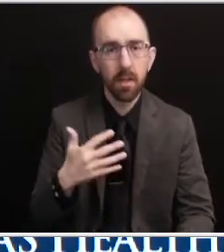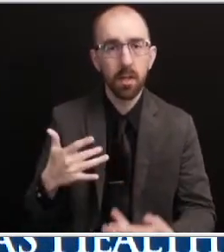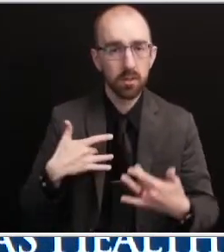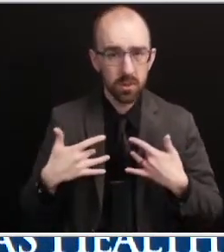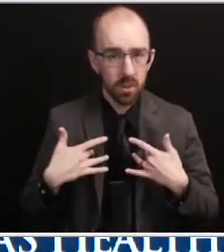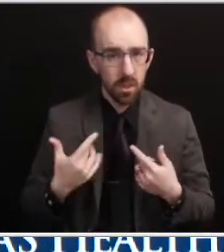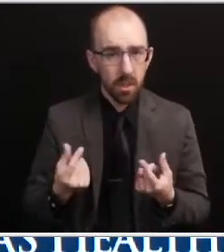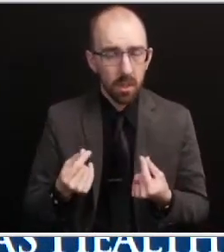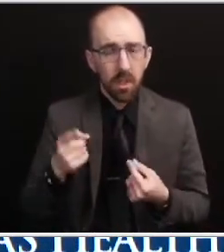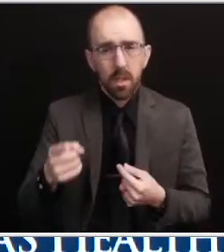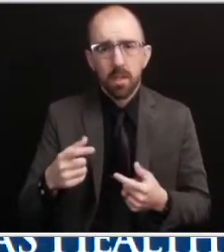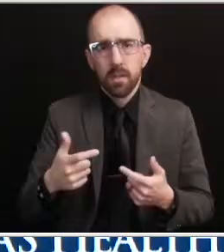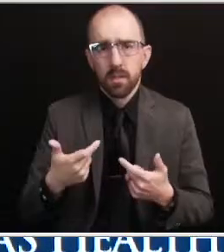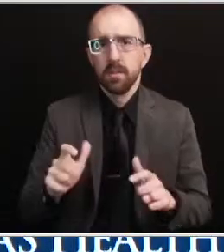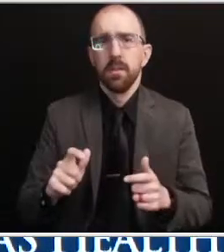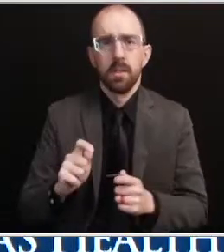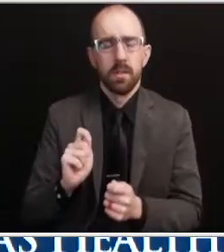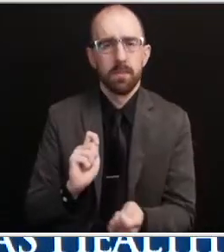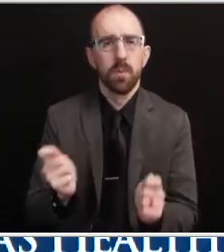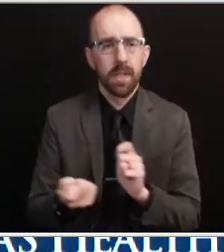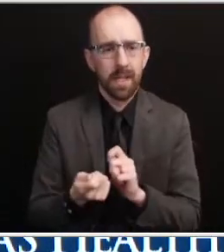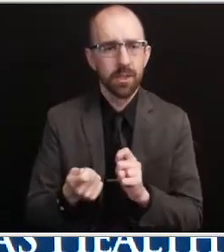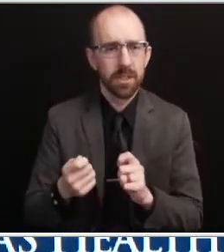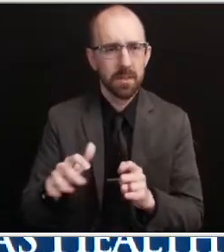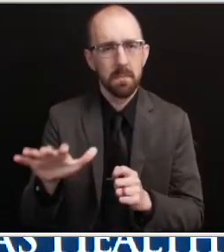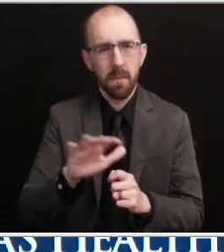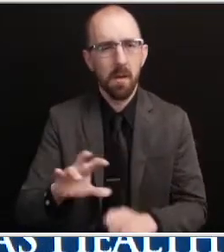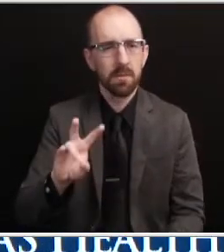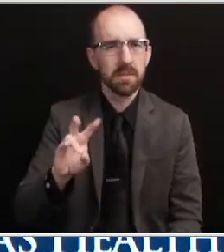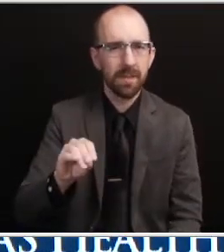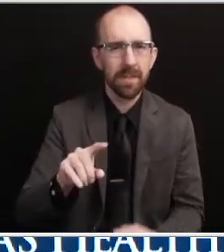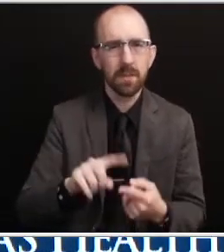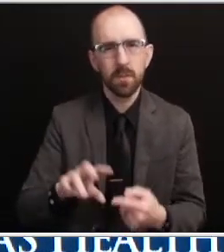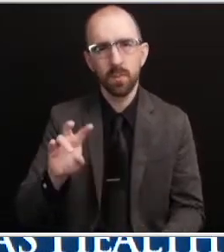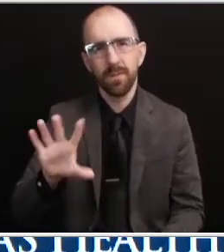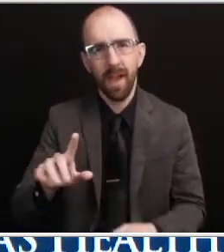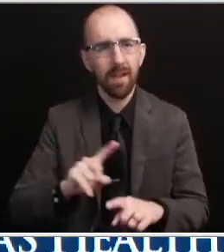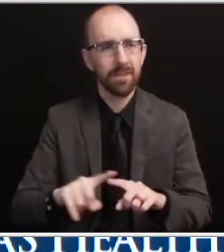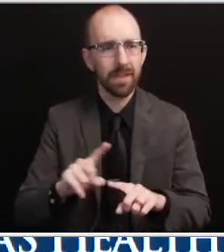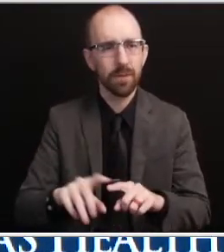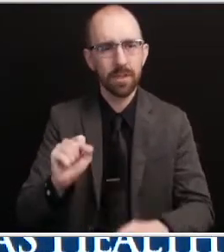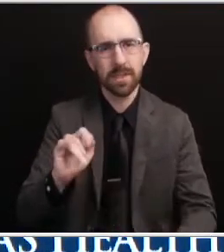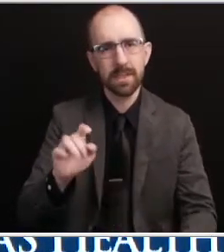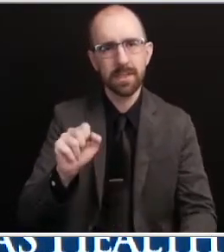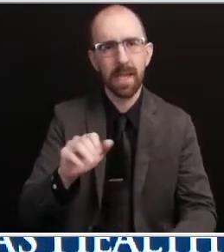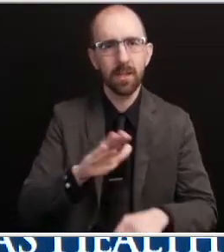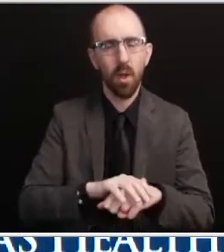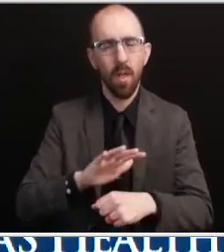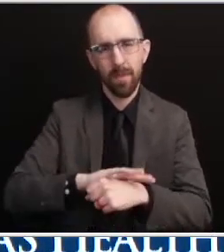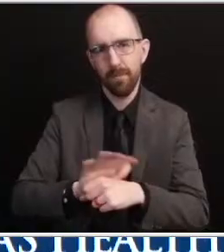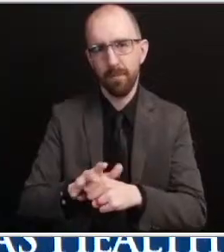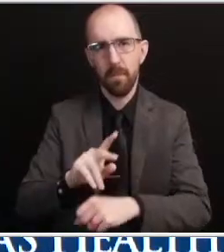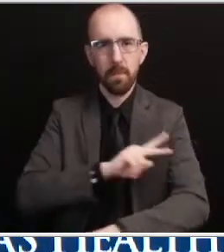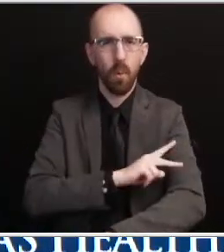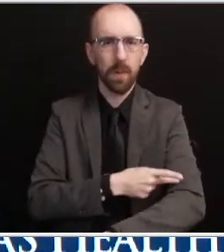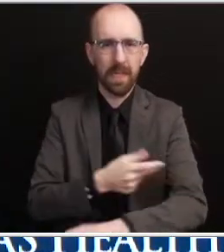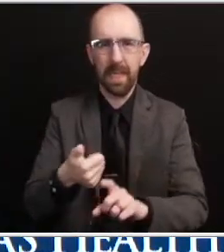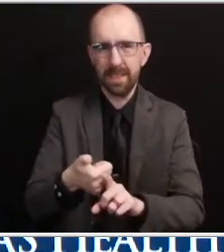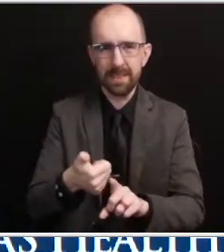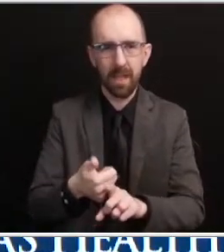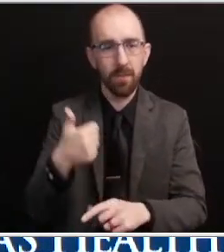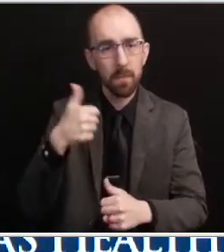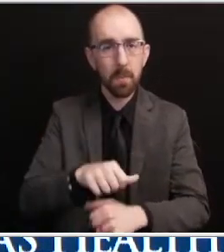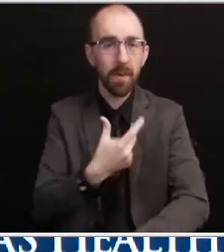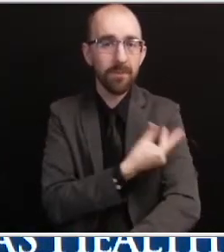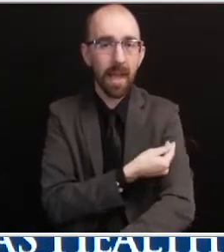significant mutations, numbering about 70 to 75 different sites on the spike protein itself, and if you remember, the vaccine is directed